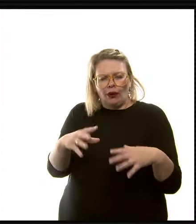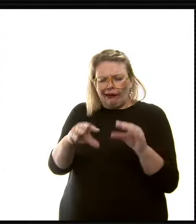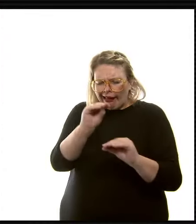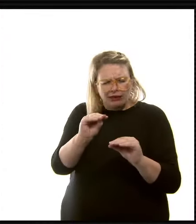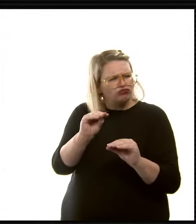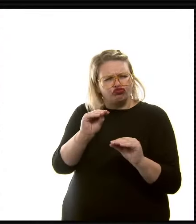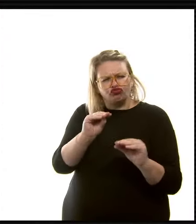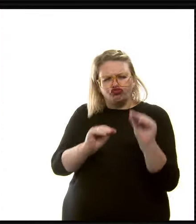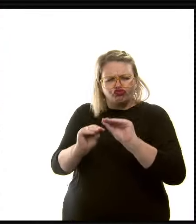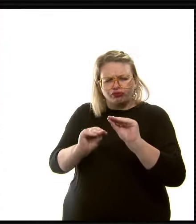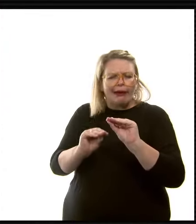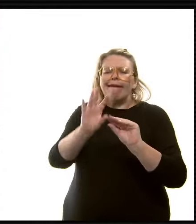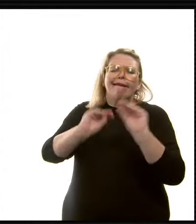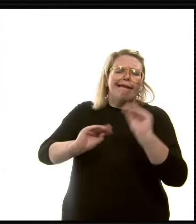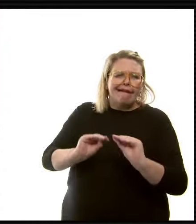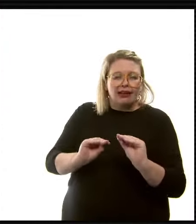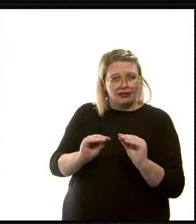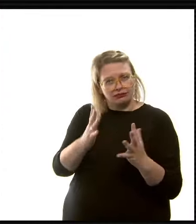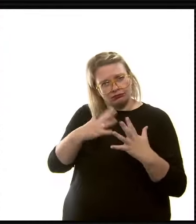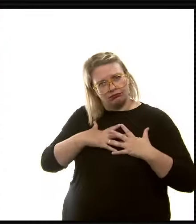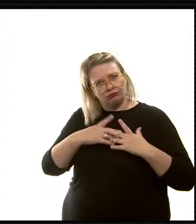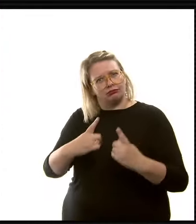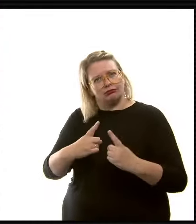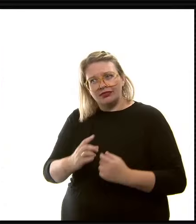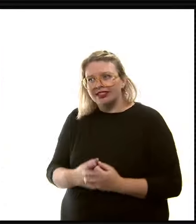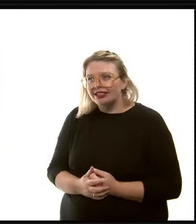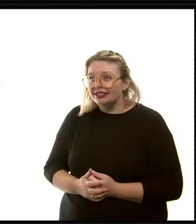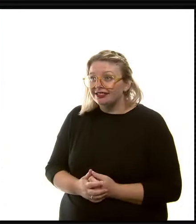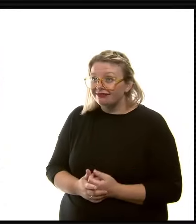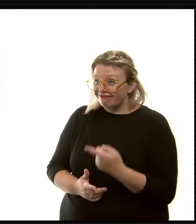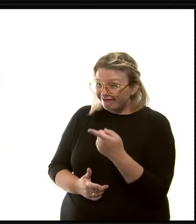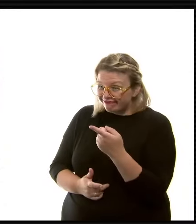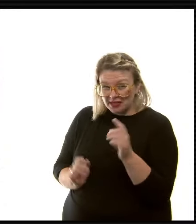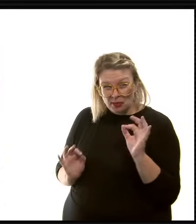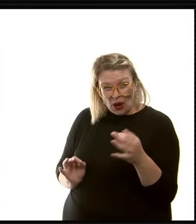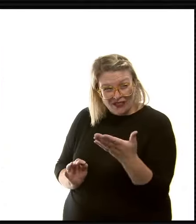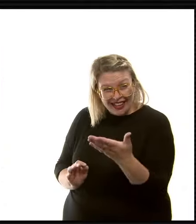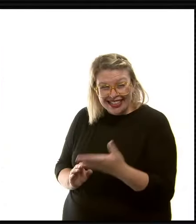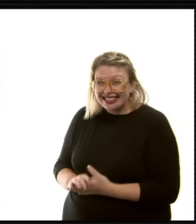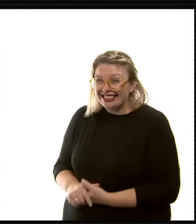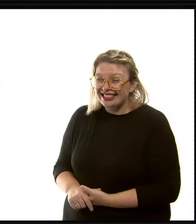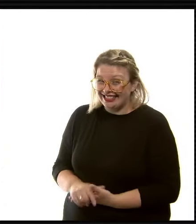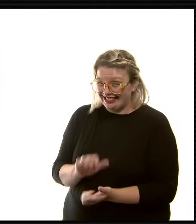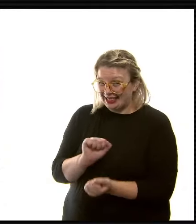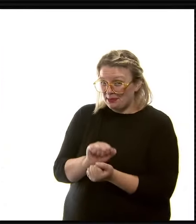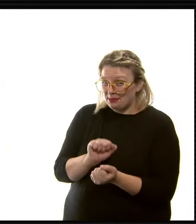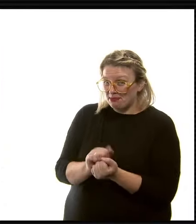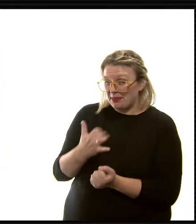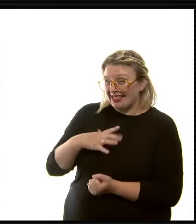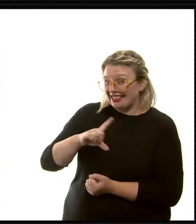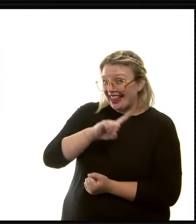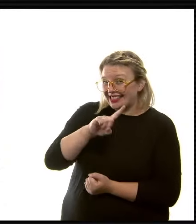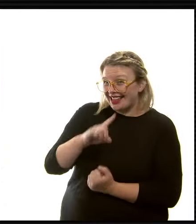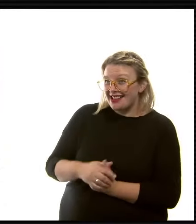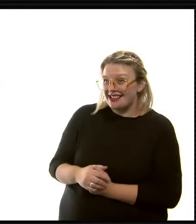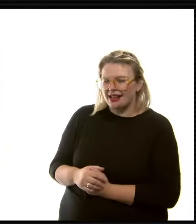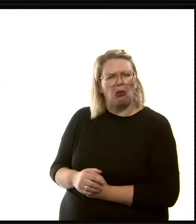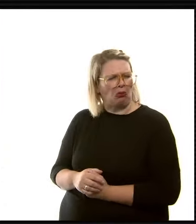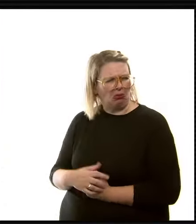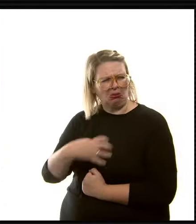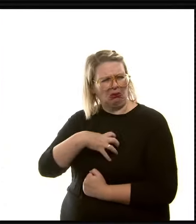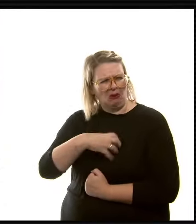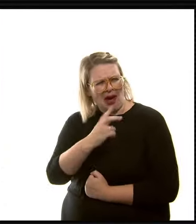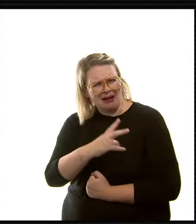it, make it your own. What do you think? Like that, exactly. It's perfect. Hold on to it because you might need it later. Curious. Let's go.